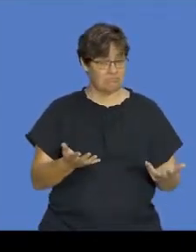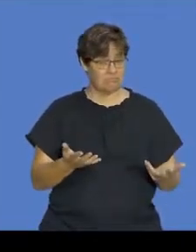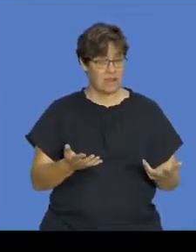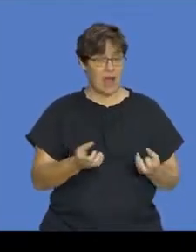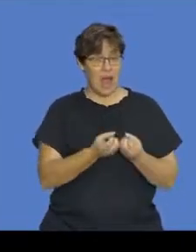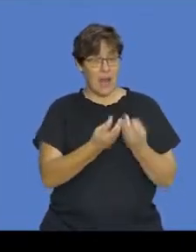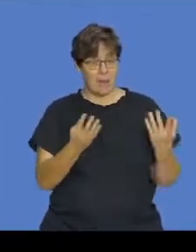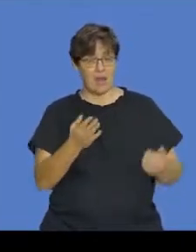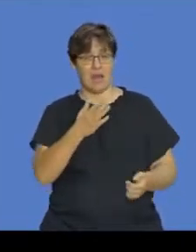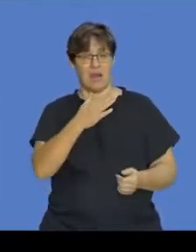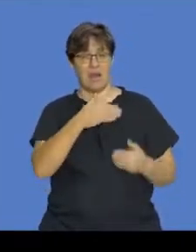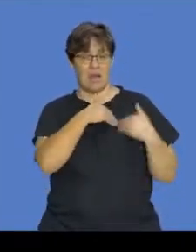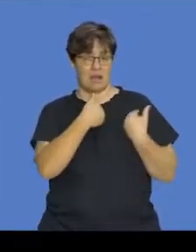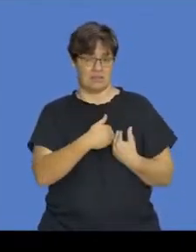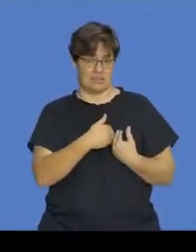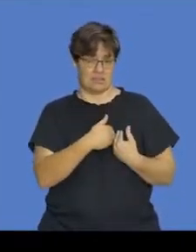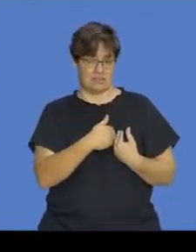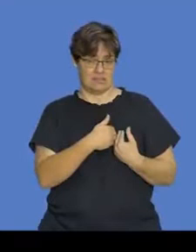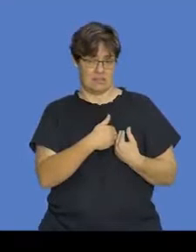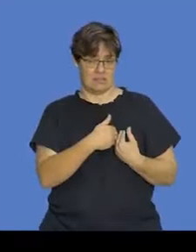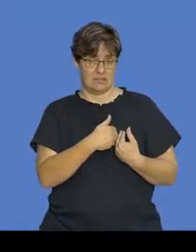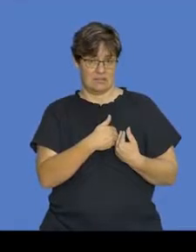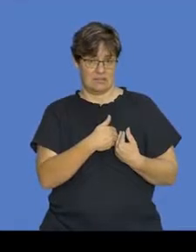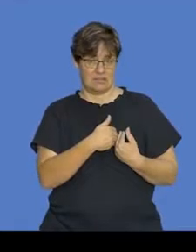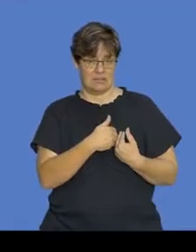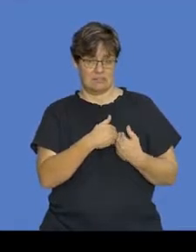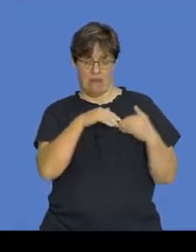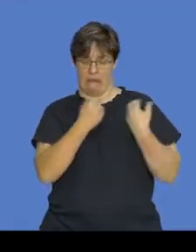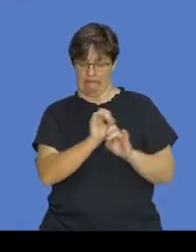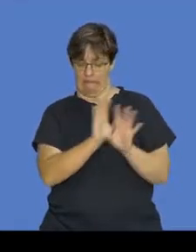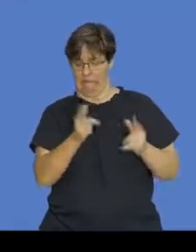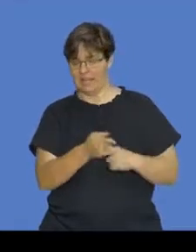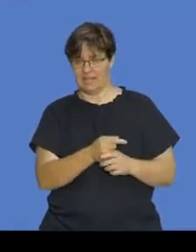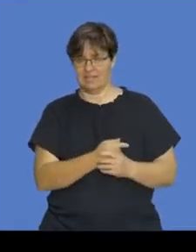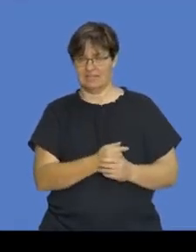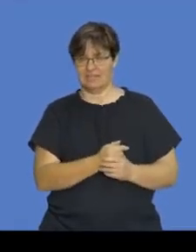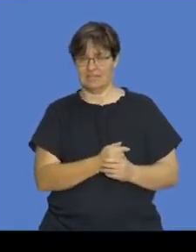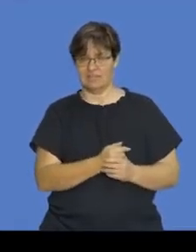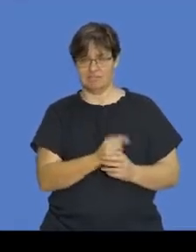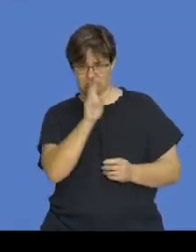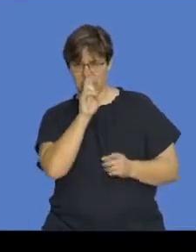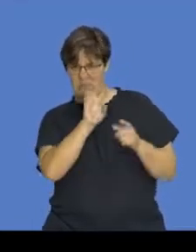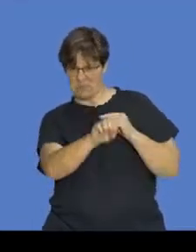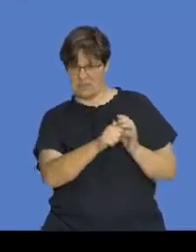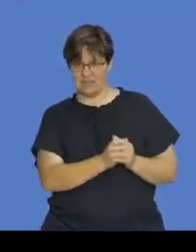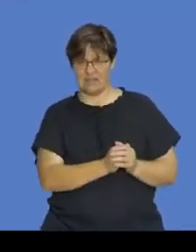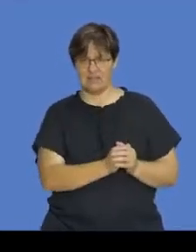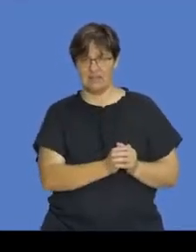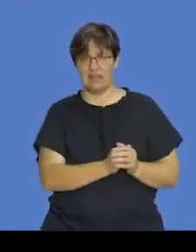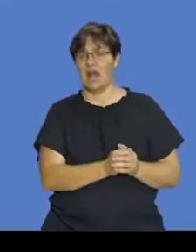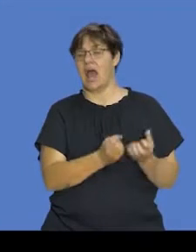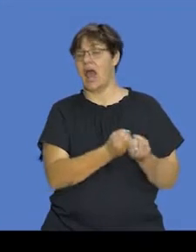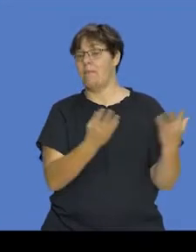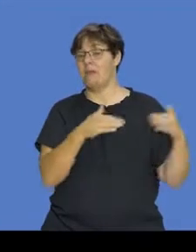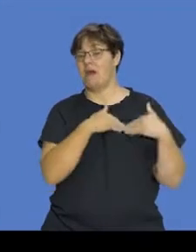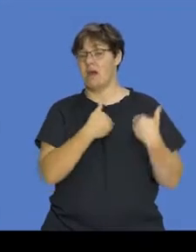of hearts. And my heart isn't very clear there, but I'm sure that you can recognize that the number